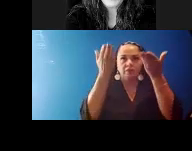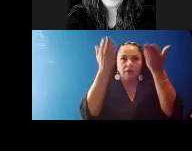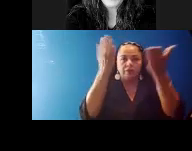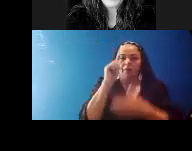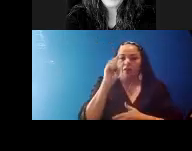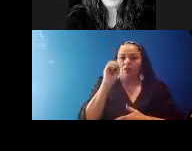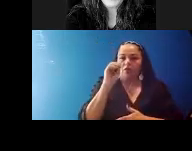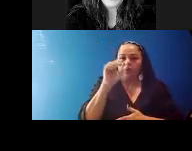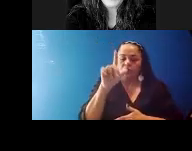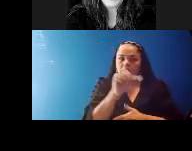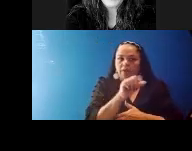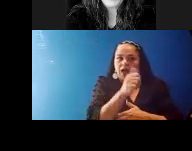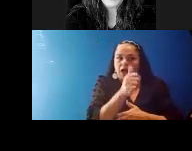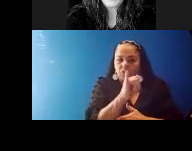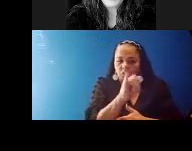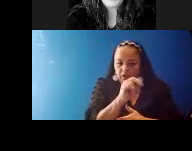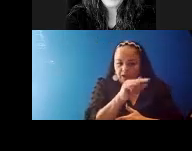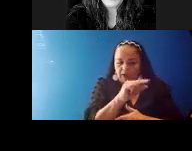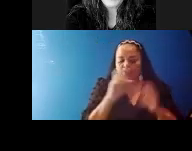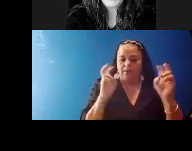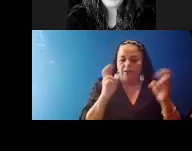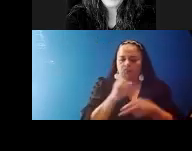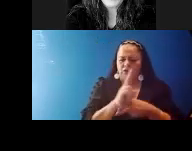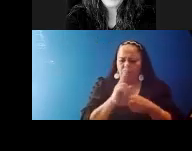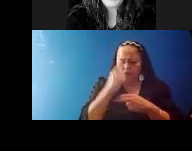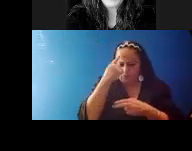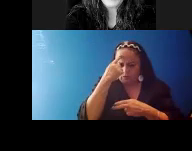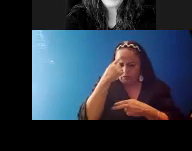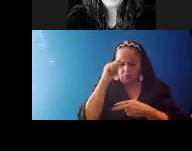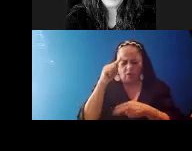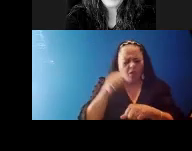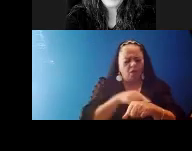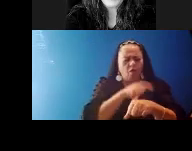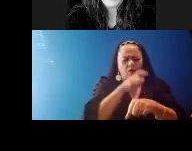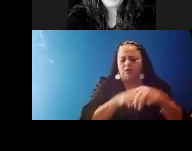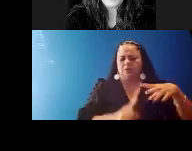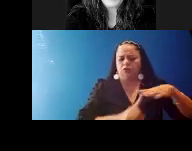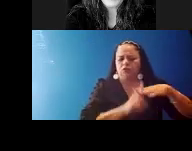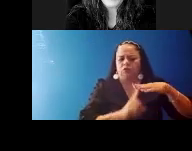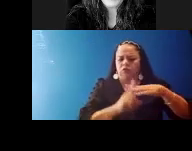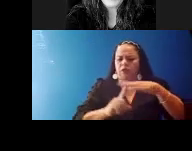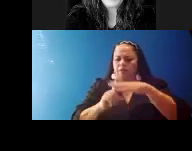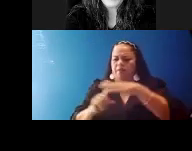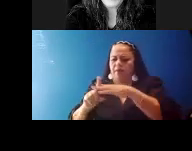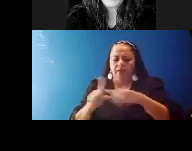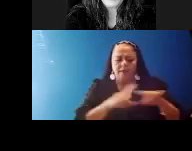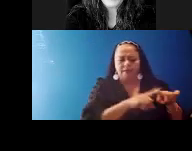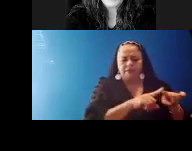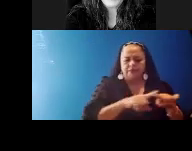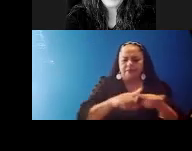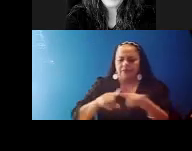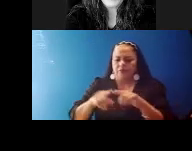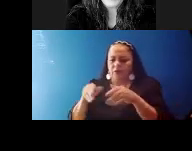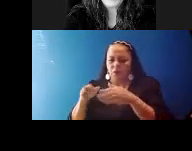of othering has been used in our society for a very long time, and it shows up in many different ways, some of which we'll talk about a little